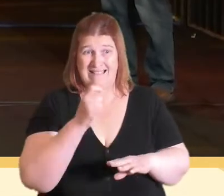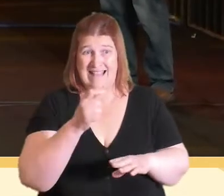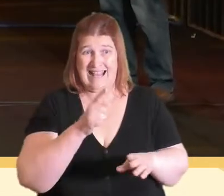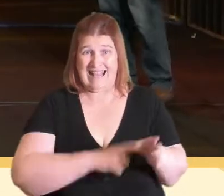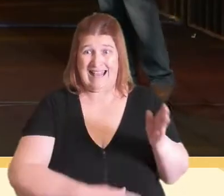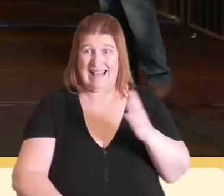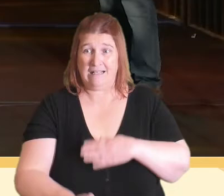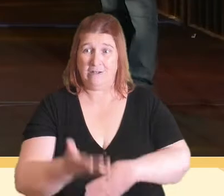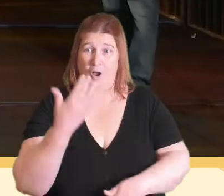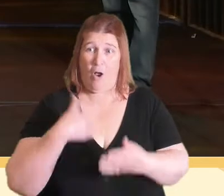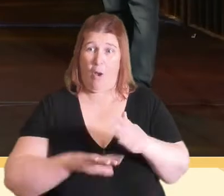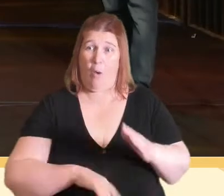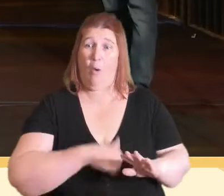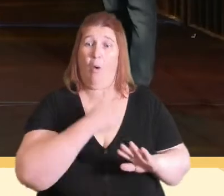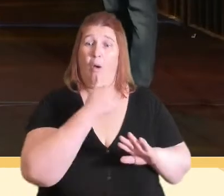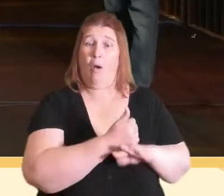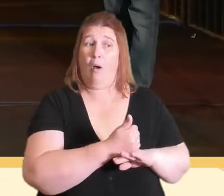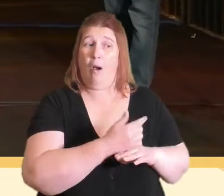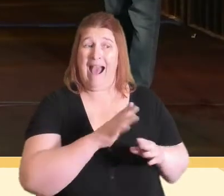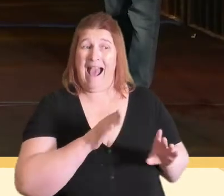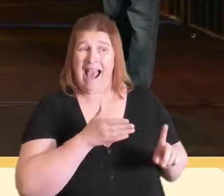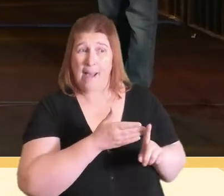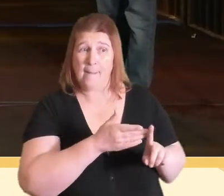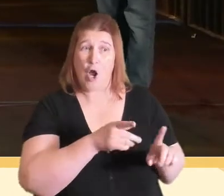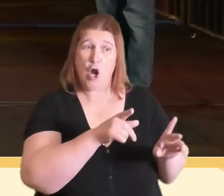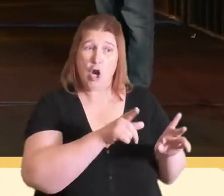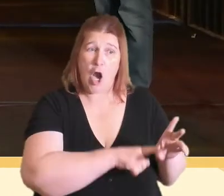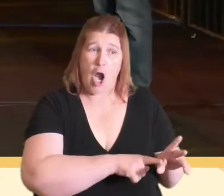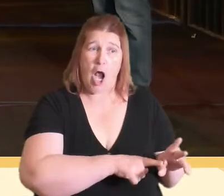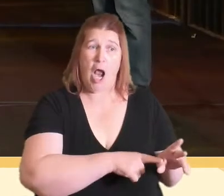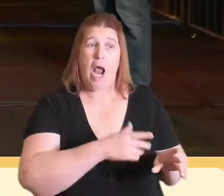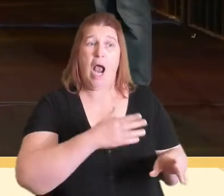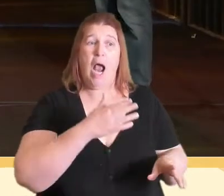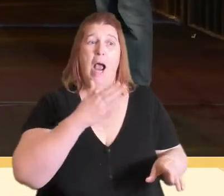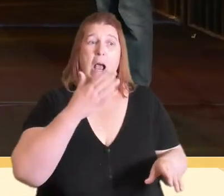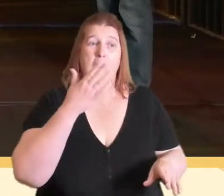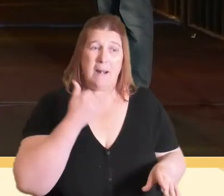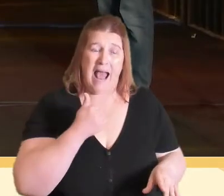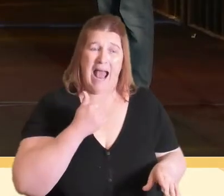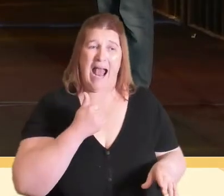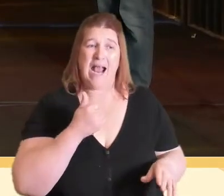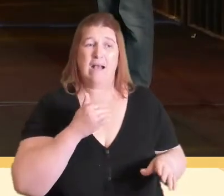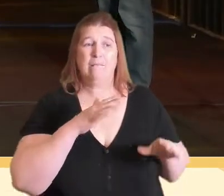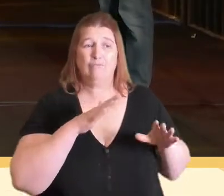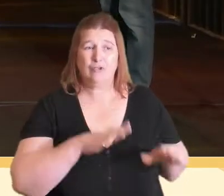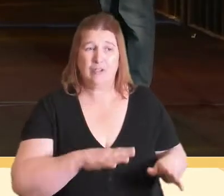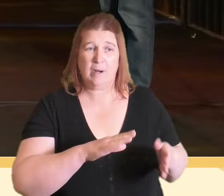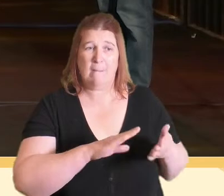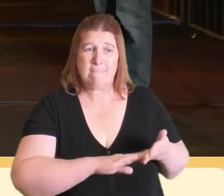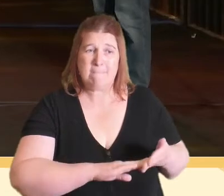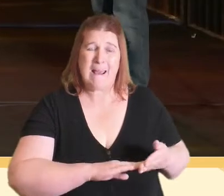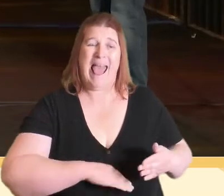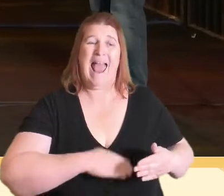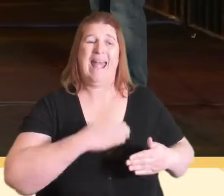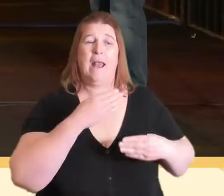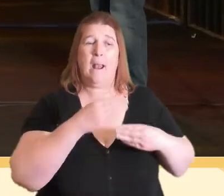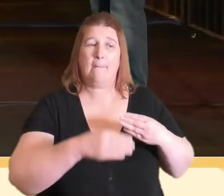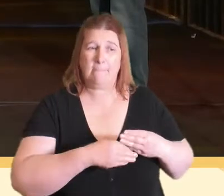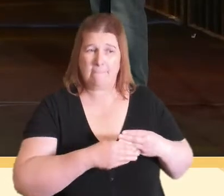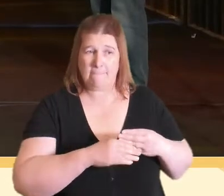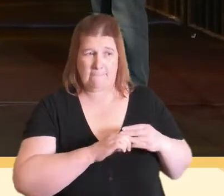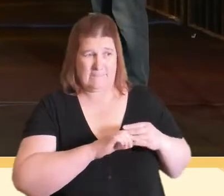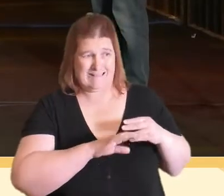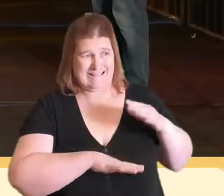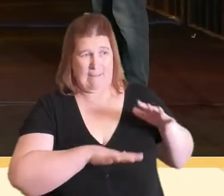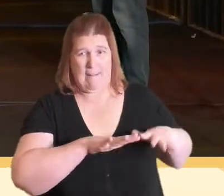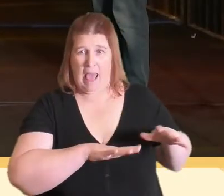ago for young black British millennials reaching similar people